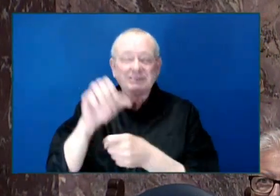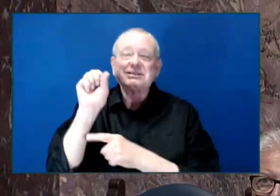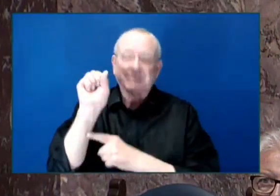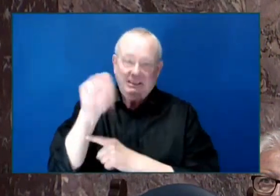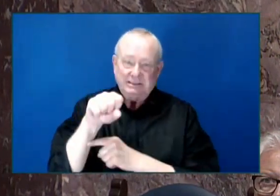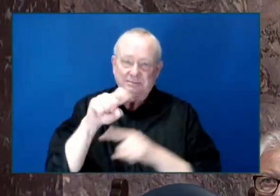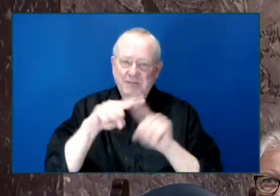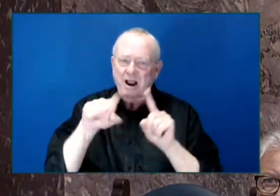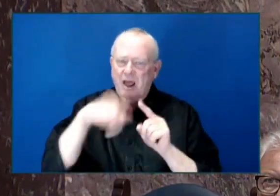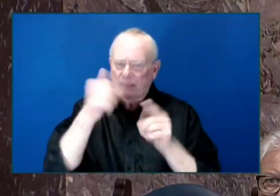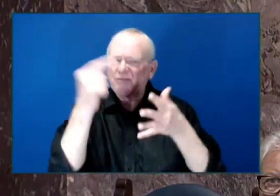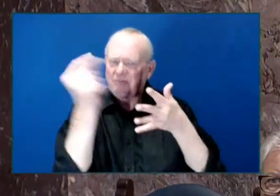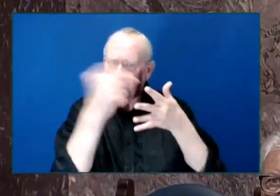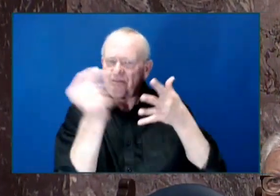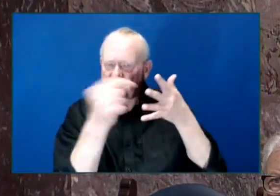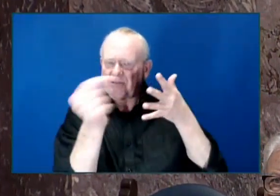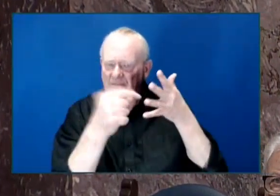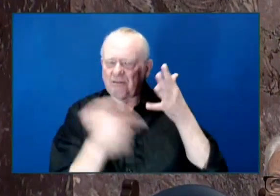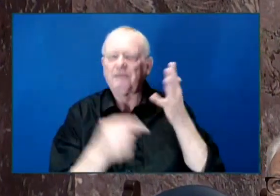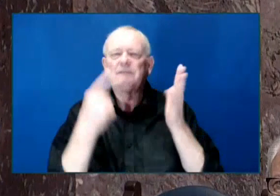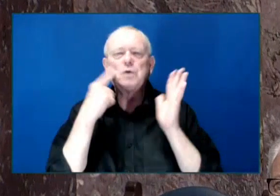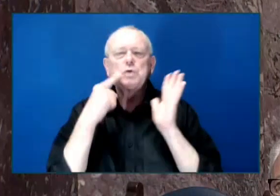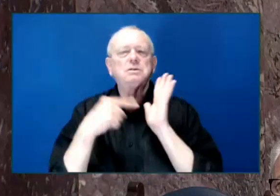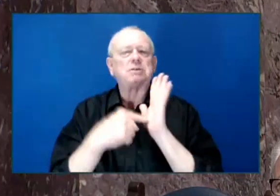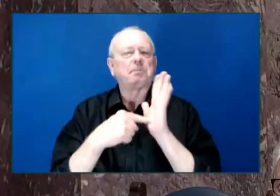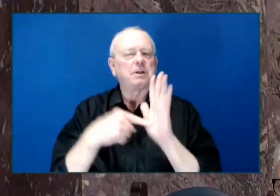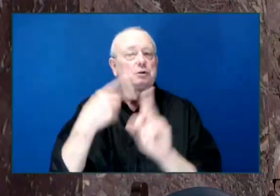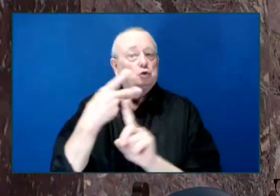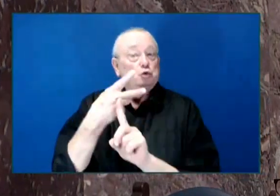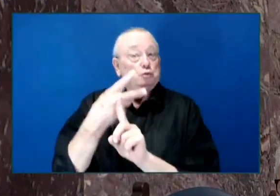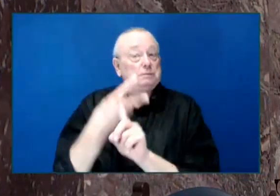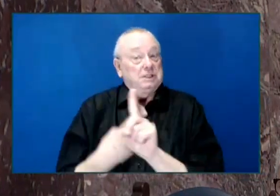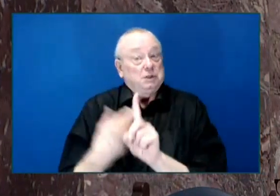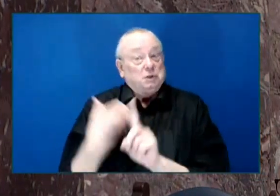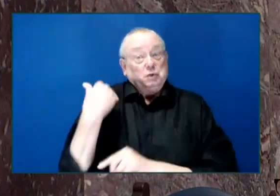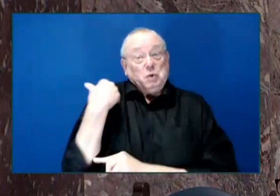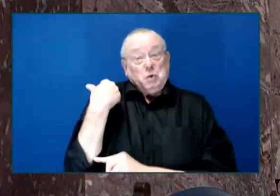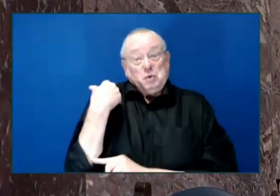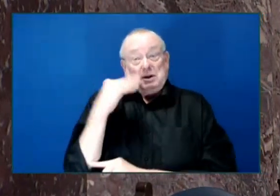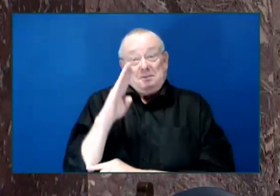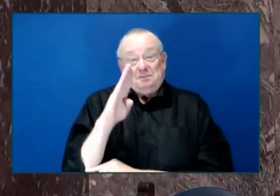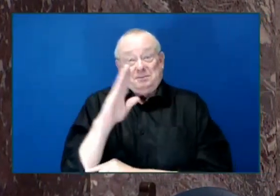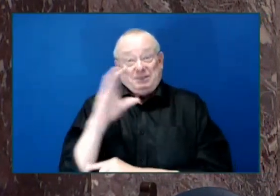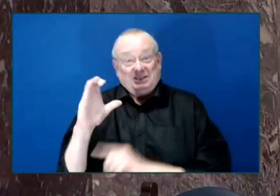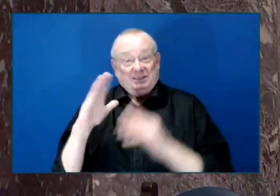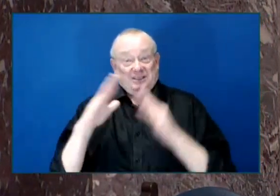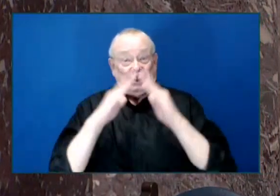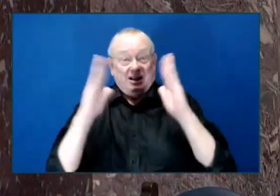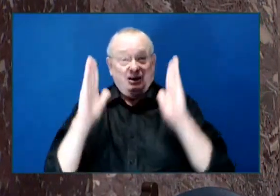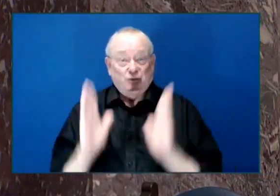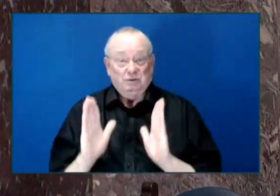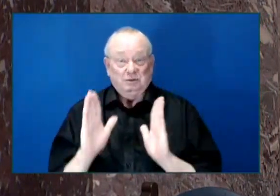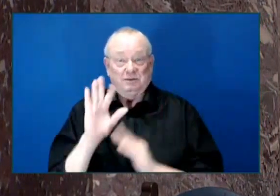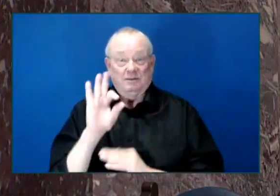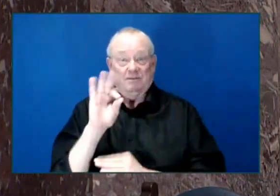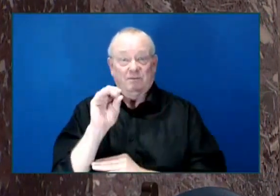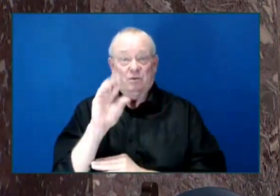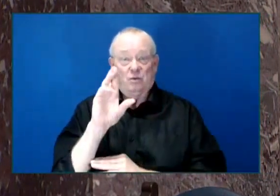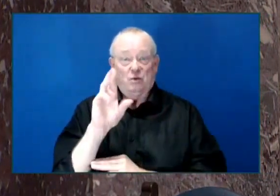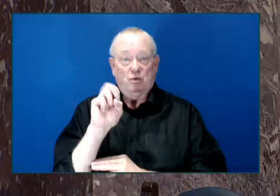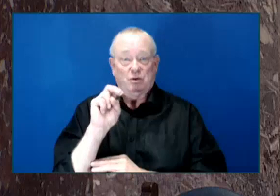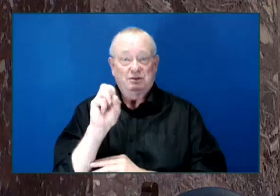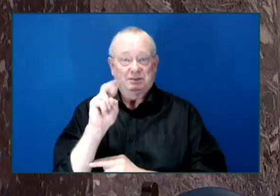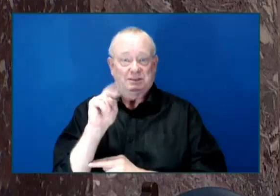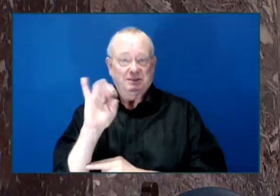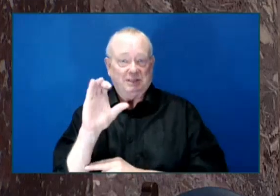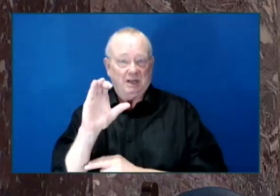BC Housing forensic audit had been completed. 2 months. And as much as the government wants to try to